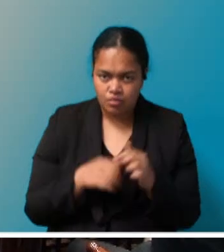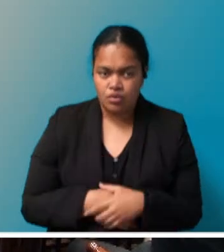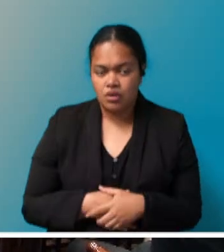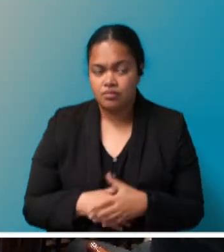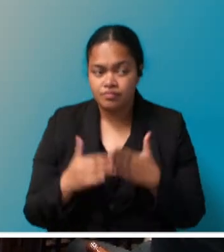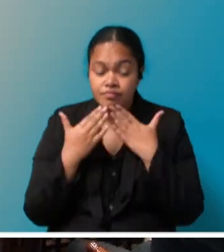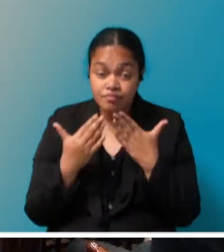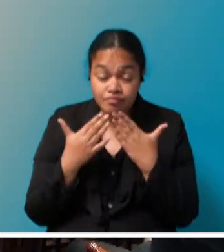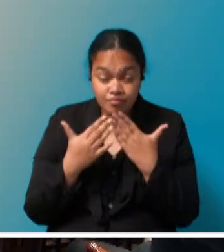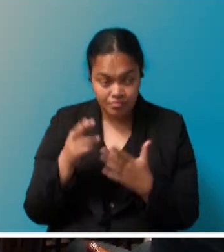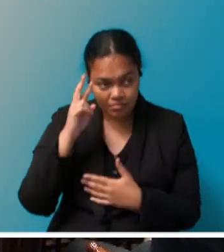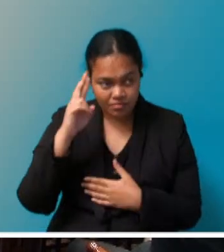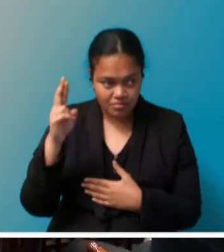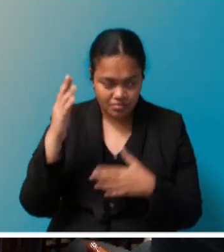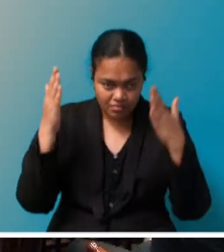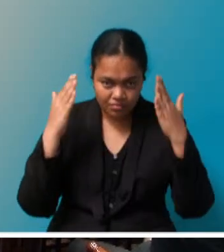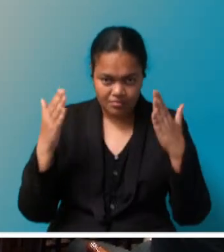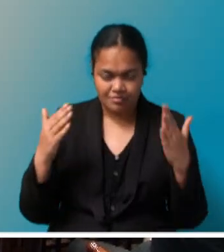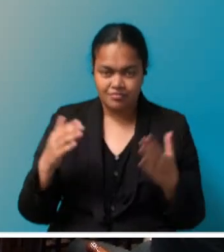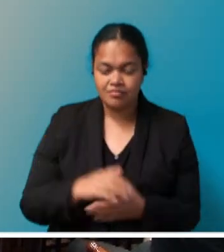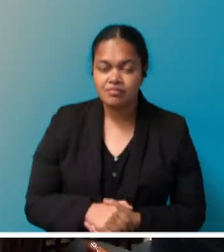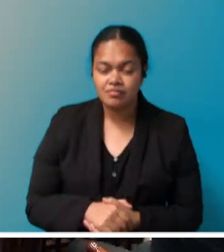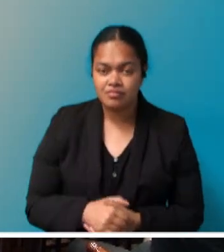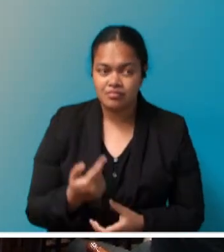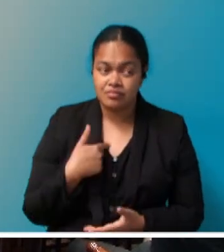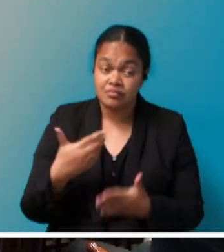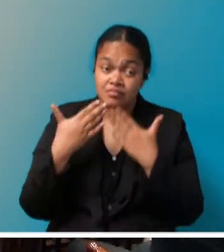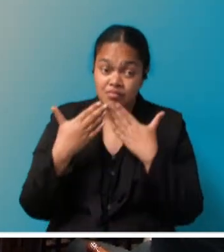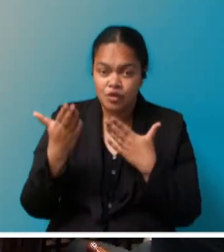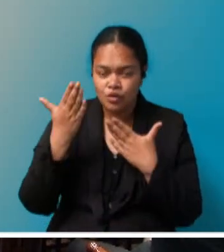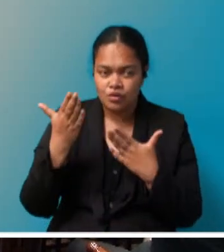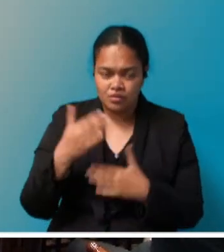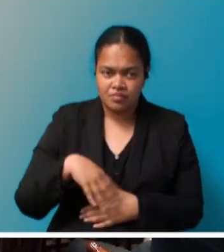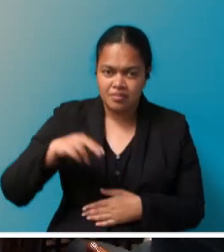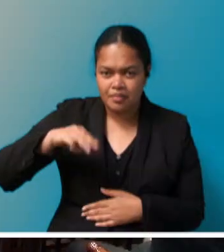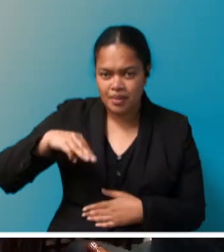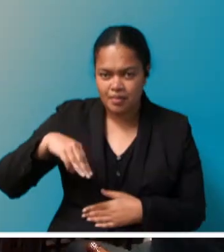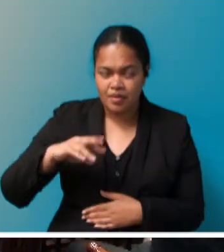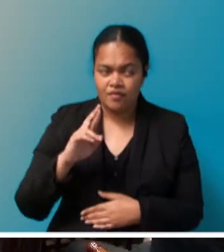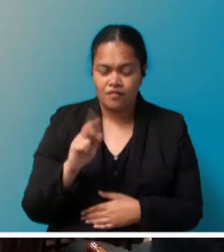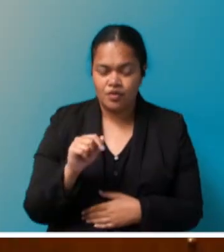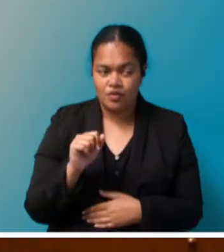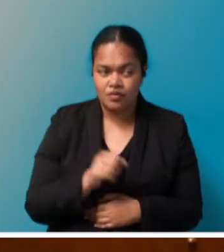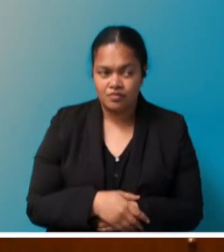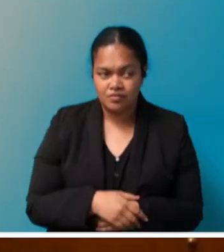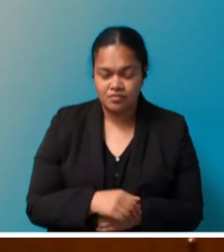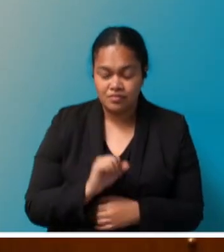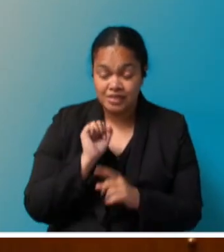Thank you, Mr. Speaker, sir. I thank the honorable member for his